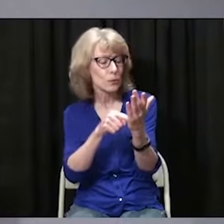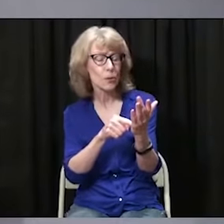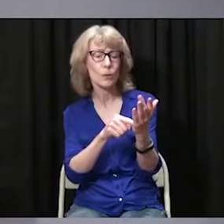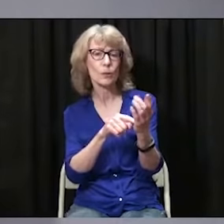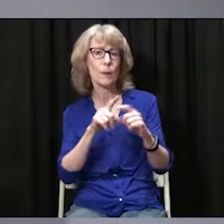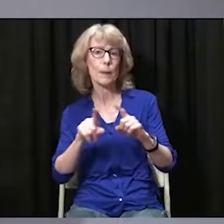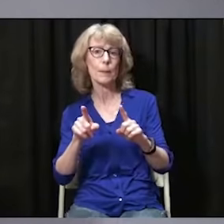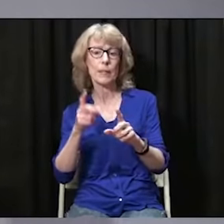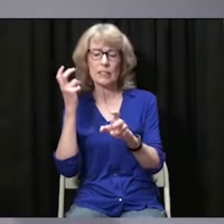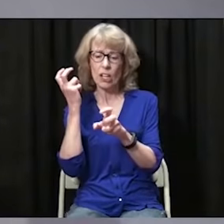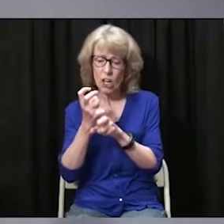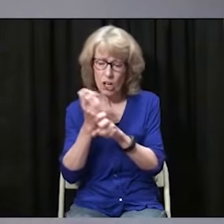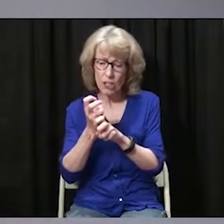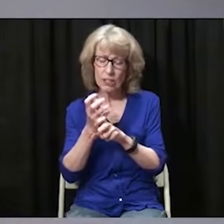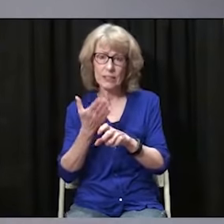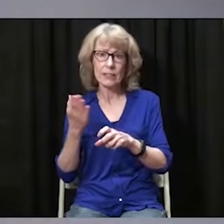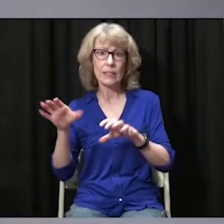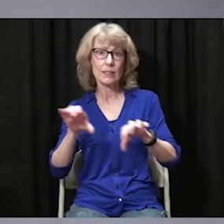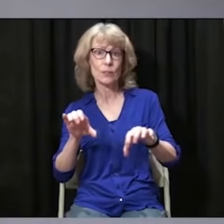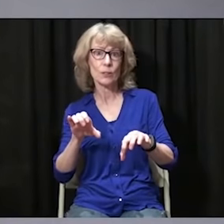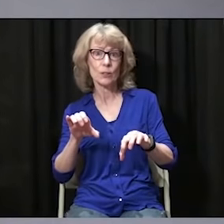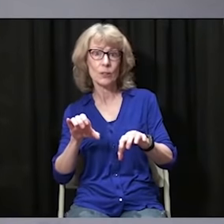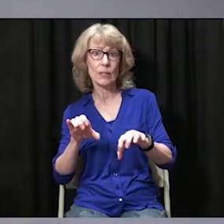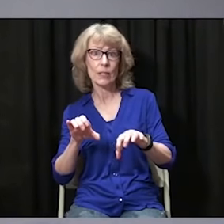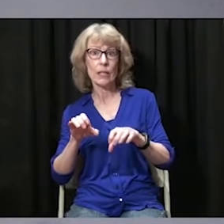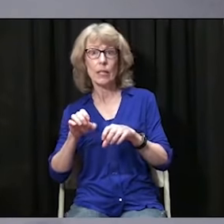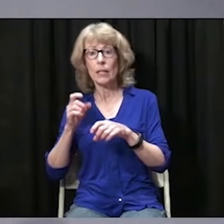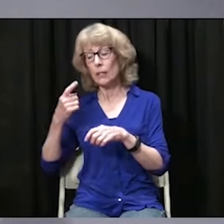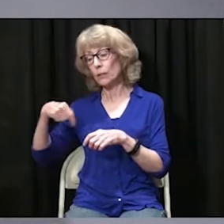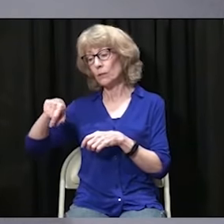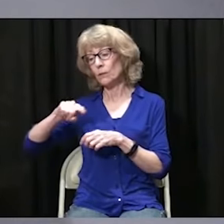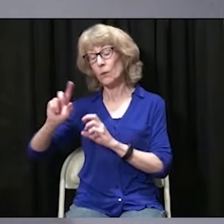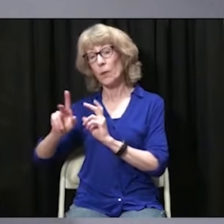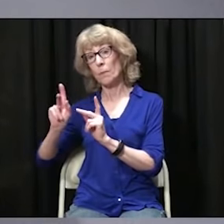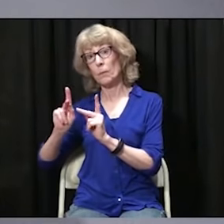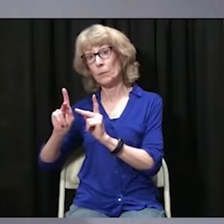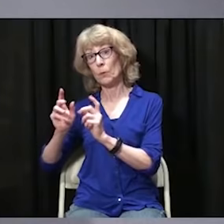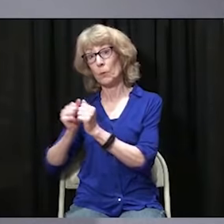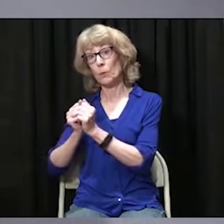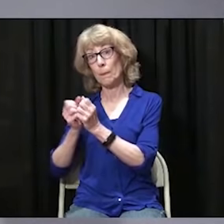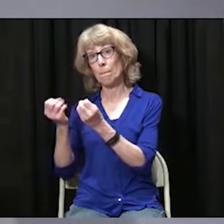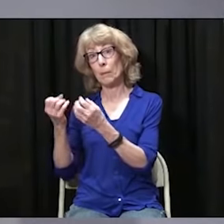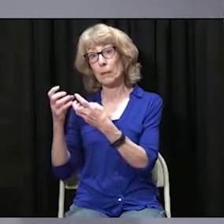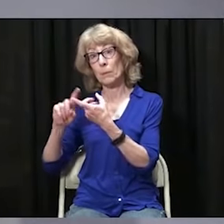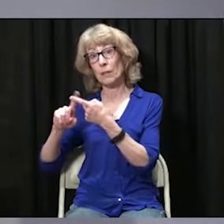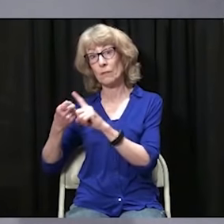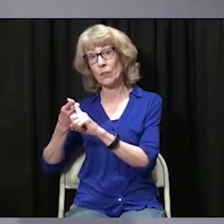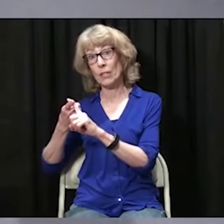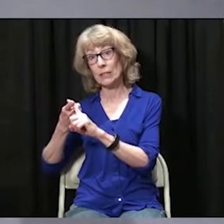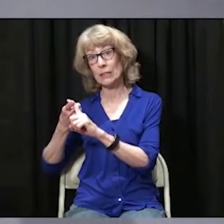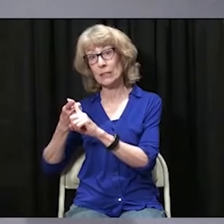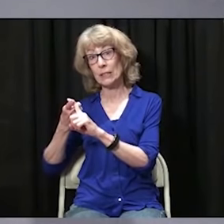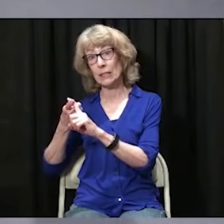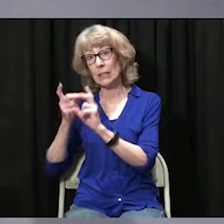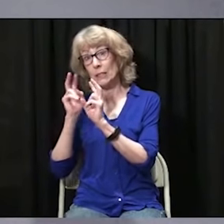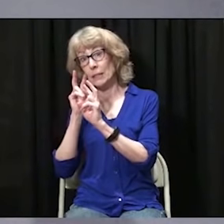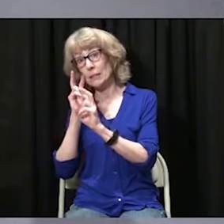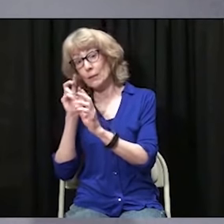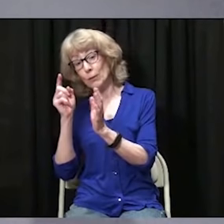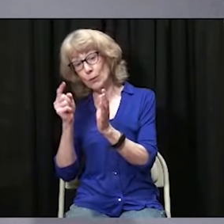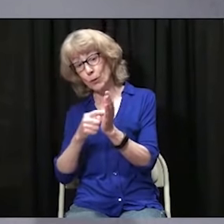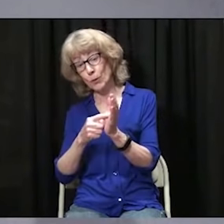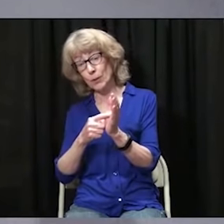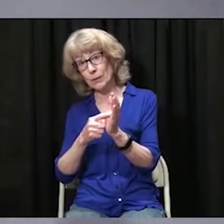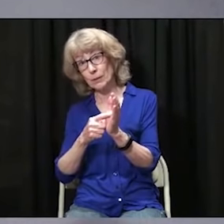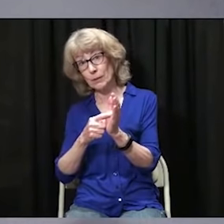get people that are very well connected in the body of Christ to have the eyes to see those who are not connected, because